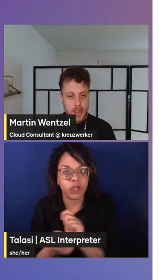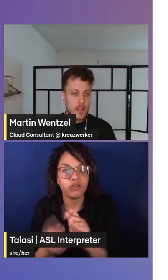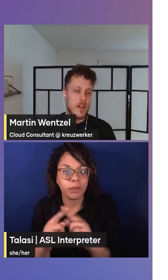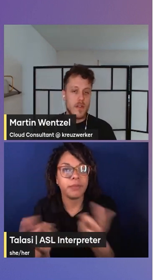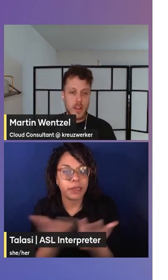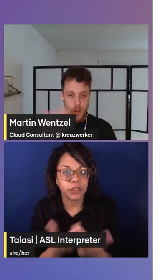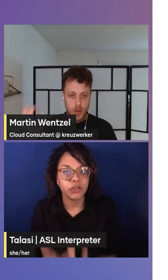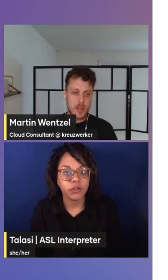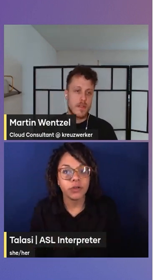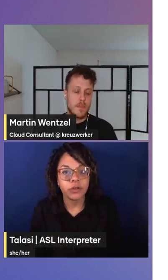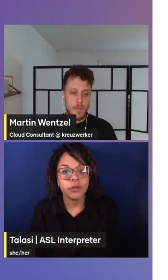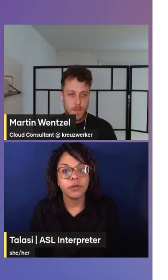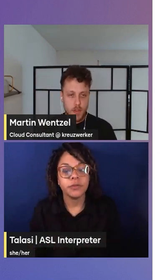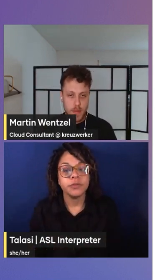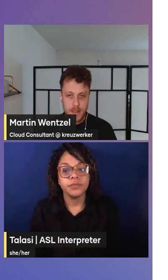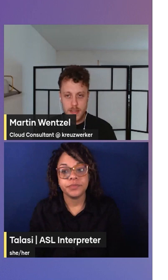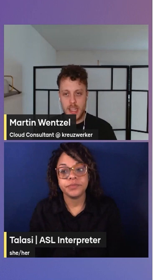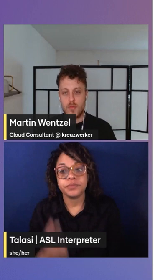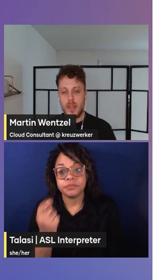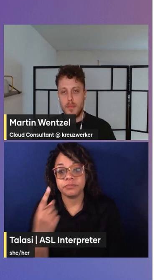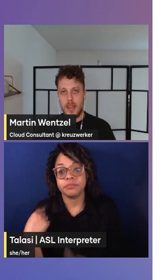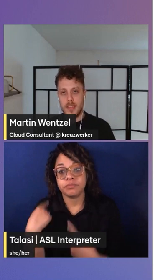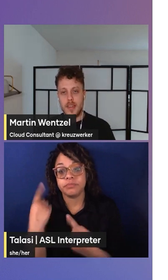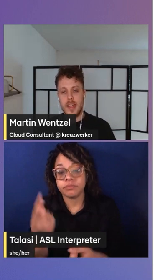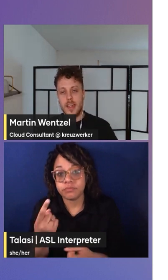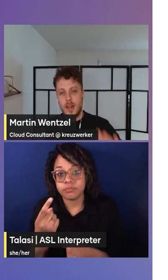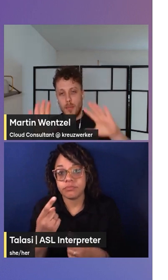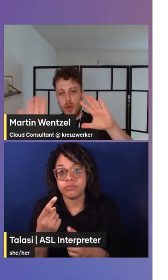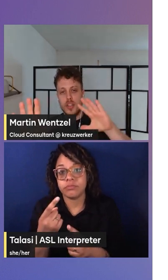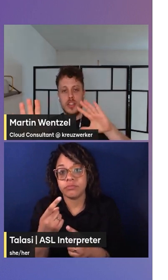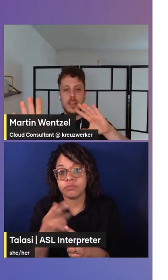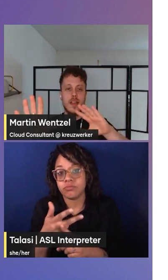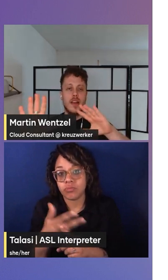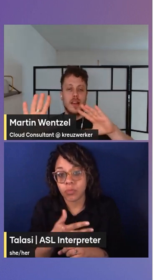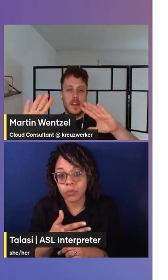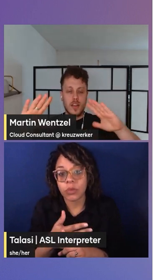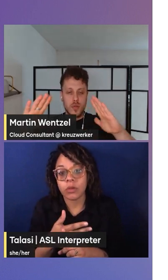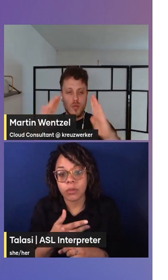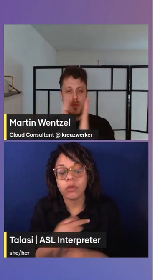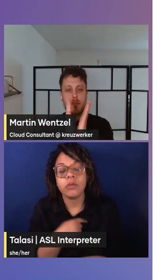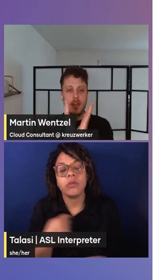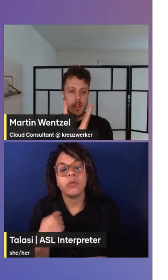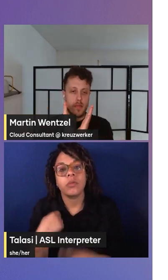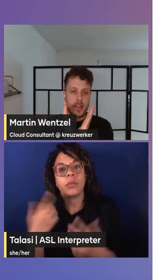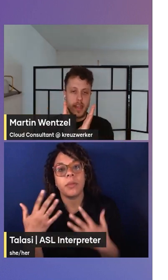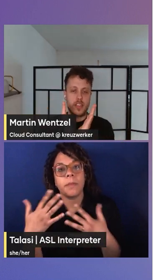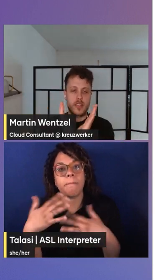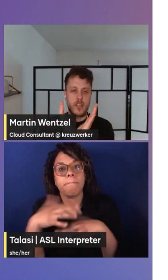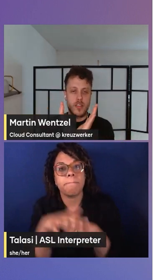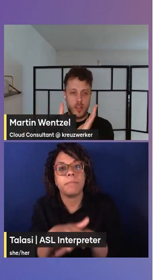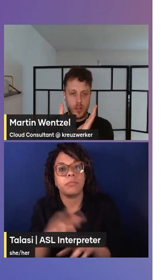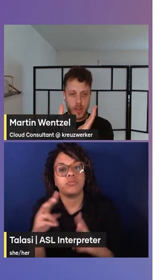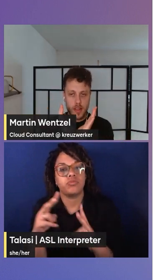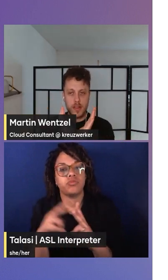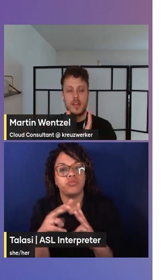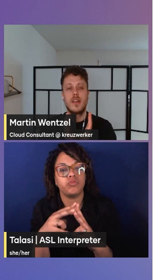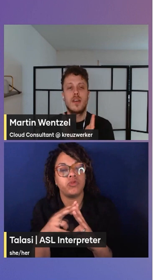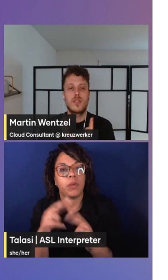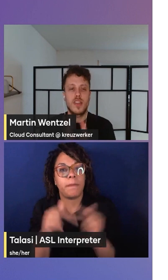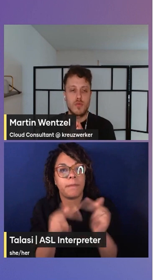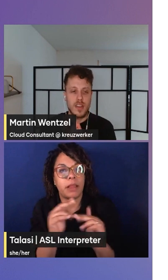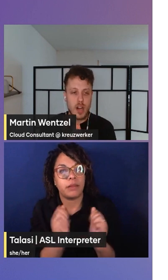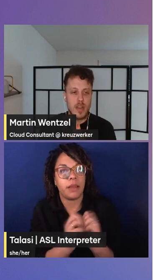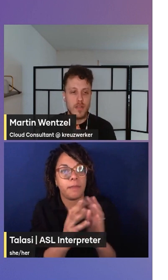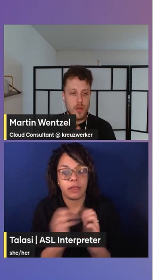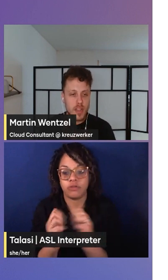What we did over the course of a few months, that we basically merged the two build implementations together,